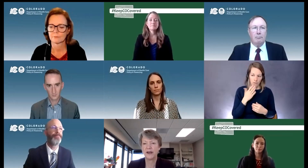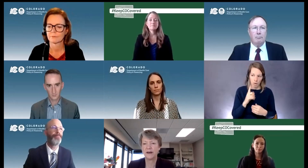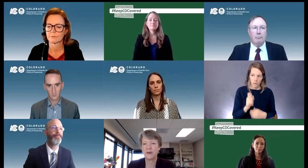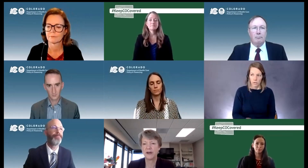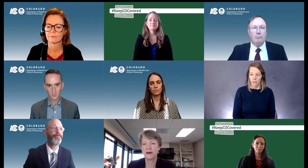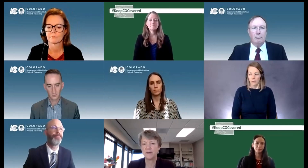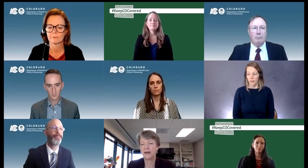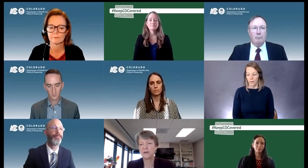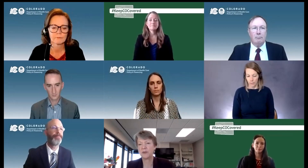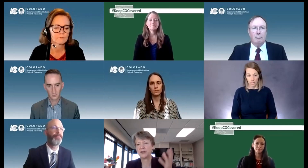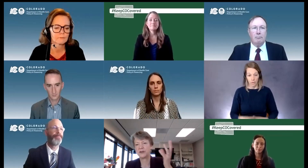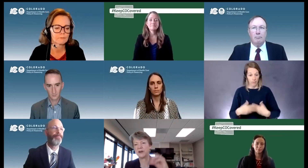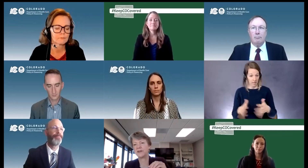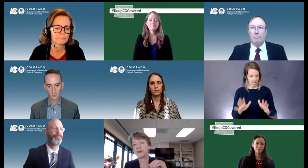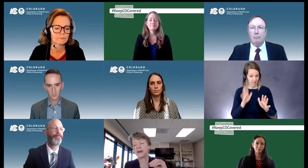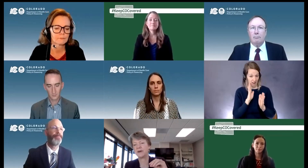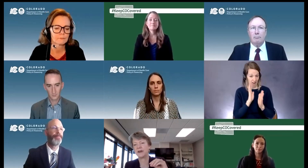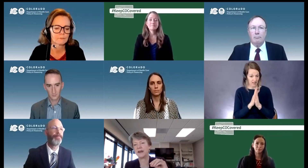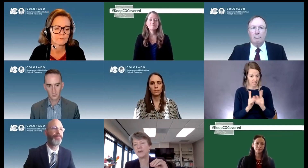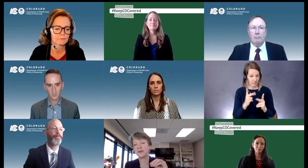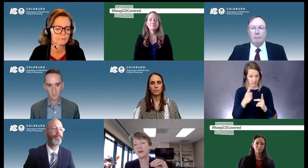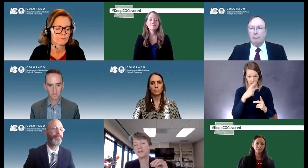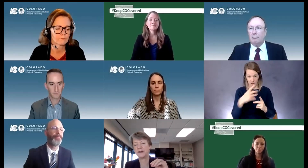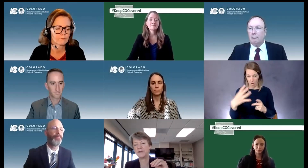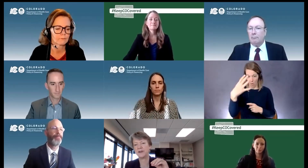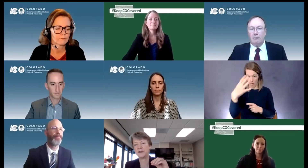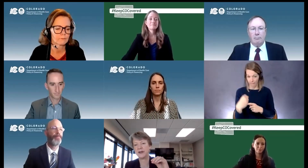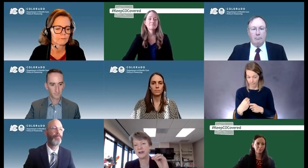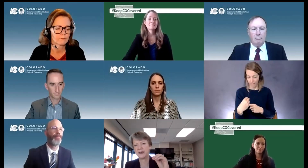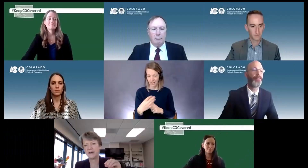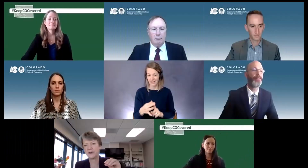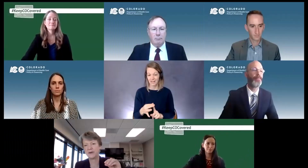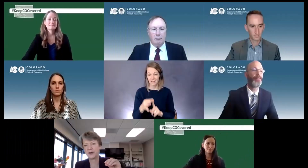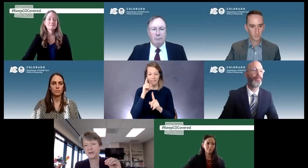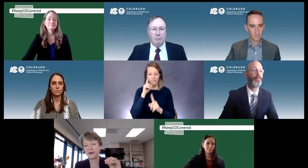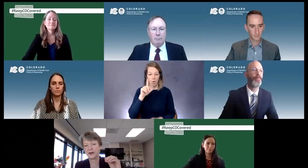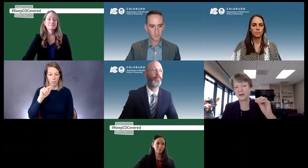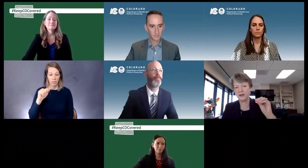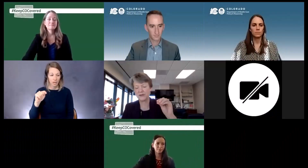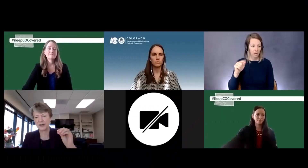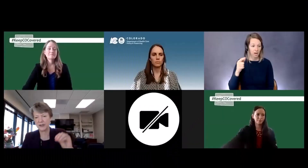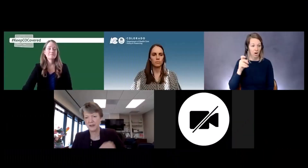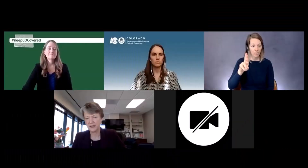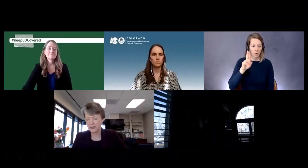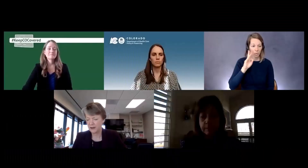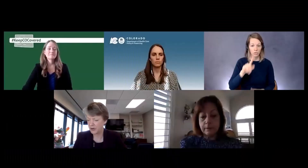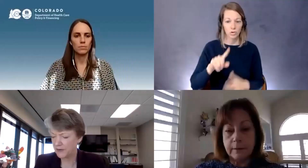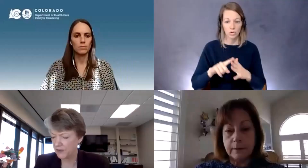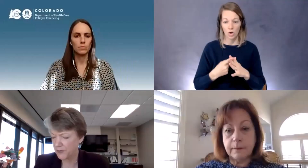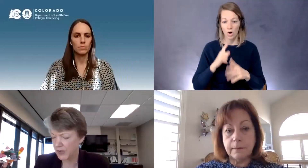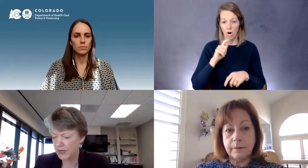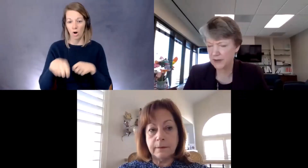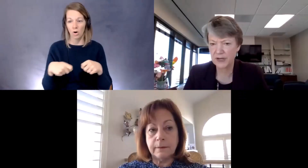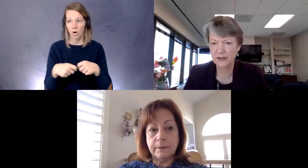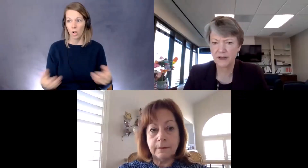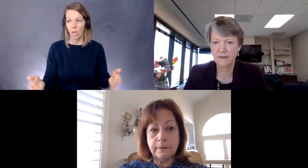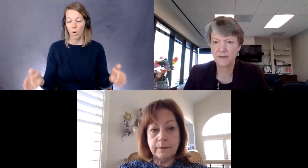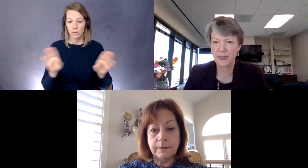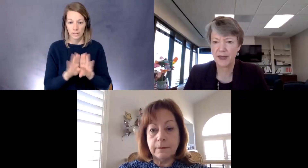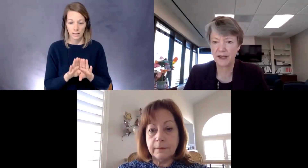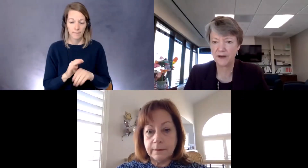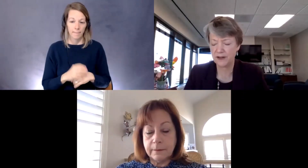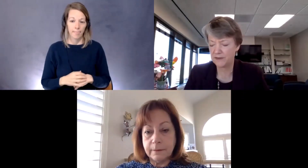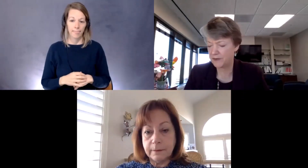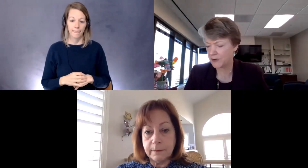with that, I'm going to ask people to turn off their cameras, except for the Lieutenant Governor. We're going to start our closing part. So one, I want